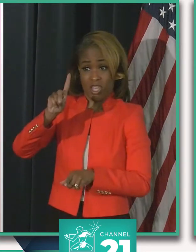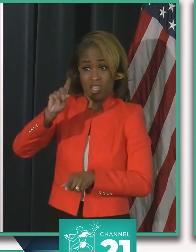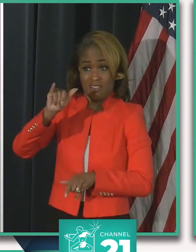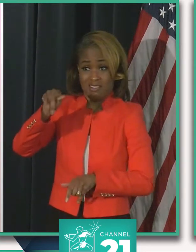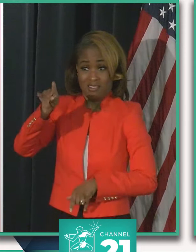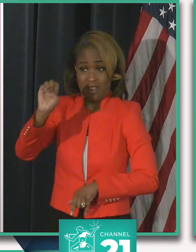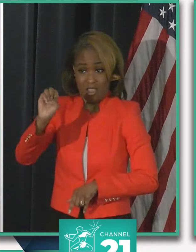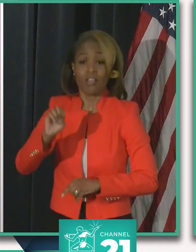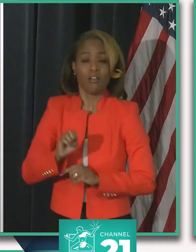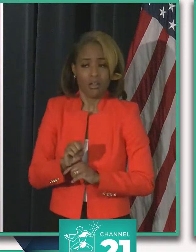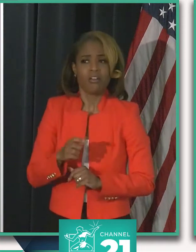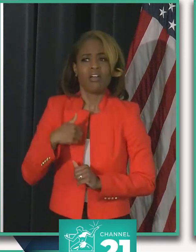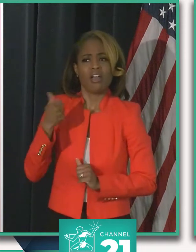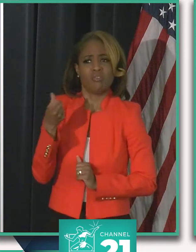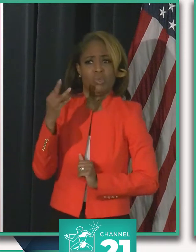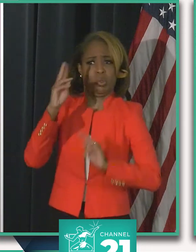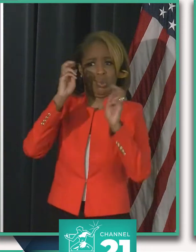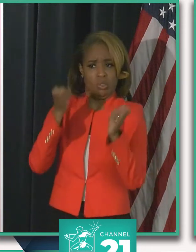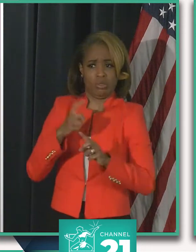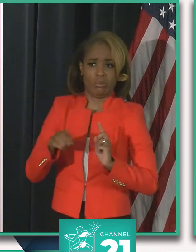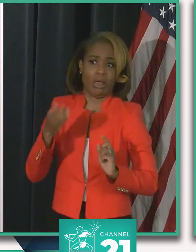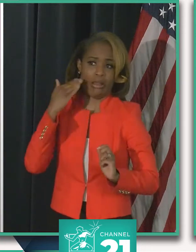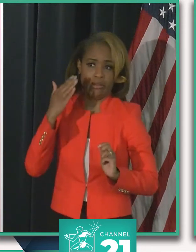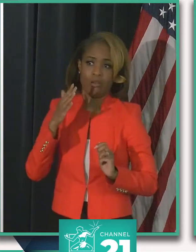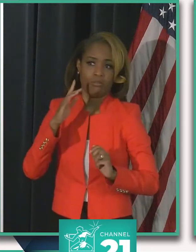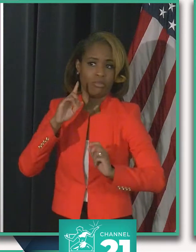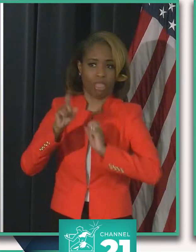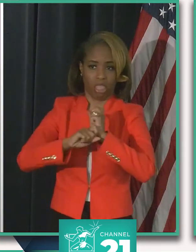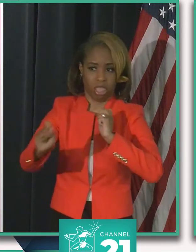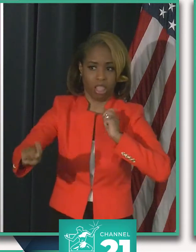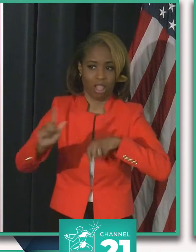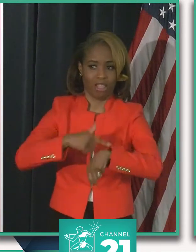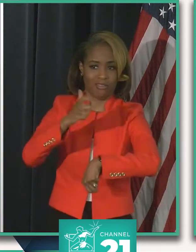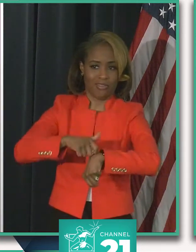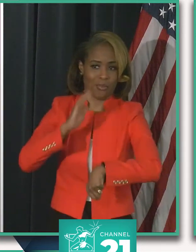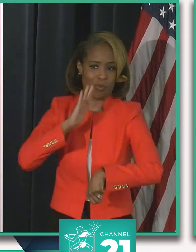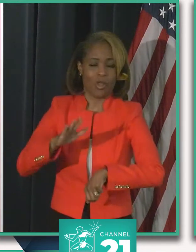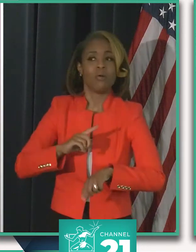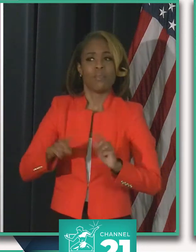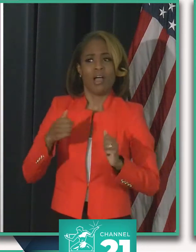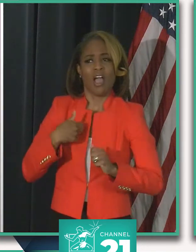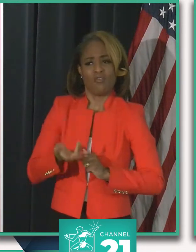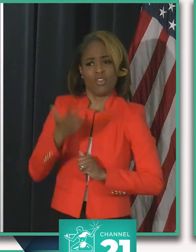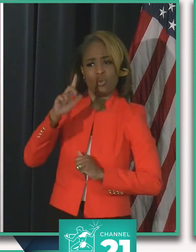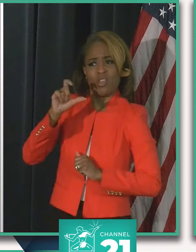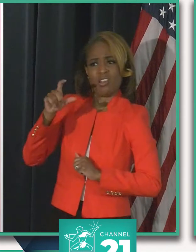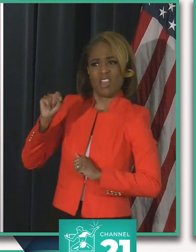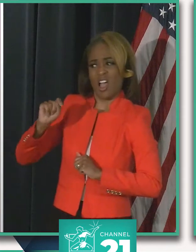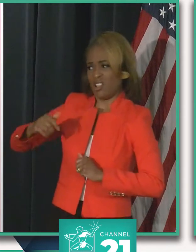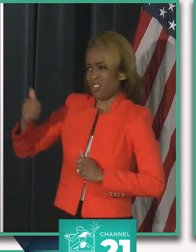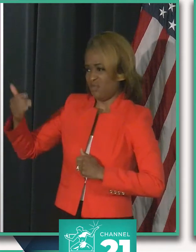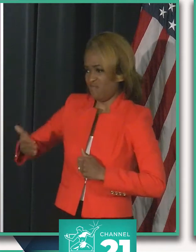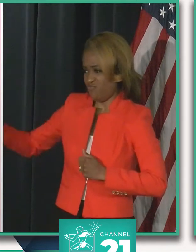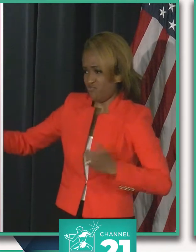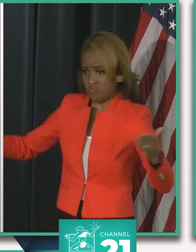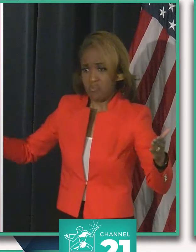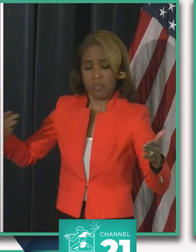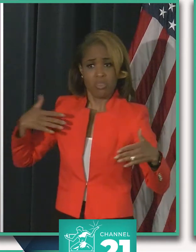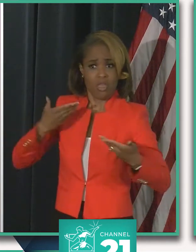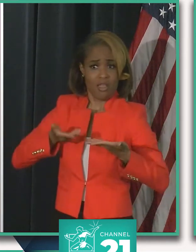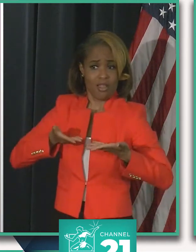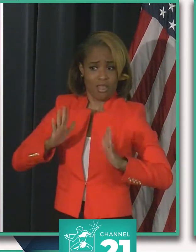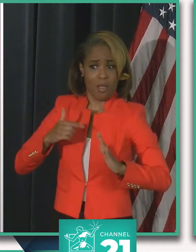I actually have a couple issues, but I know it's going to take too long. But I have three lots on the side of me, which they allow me to purchase